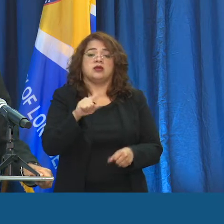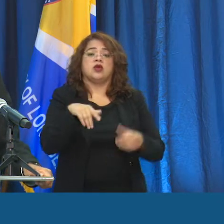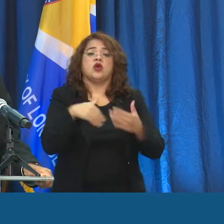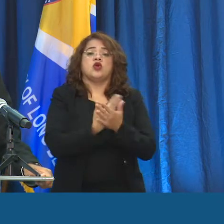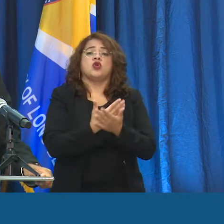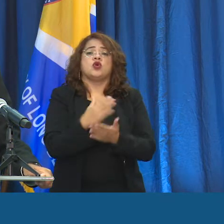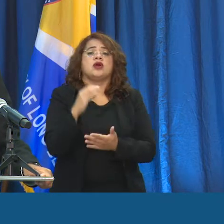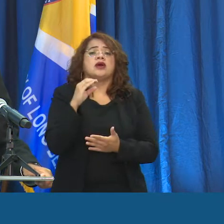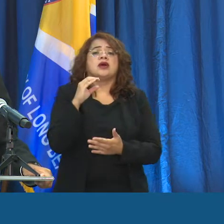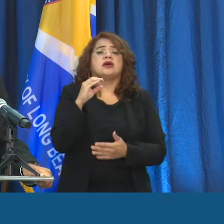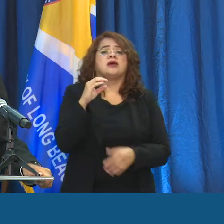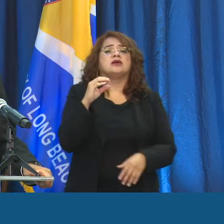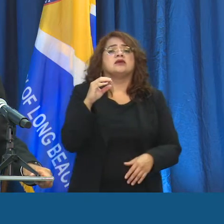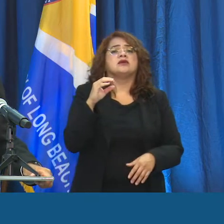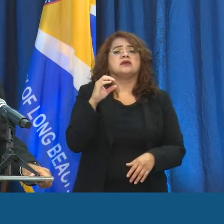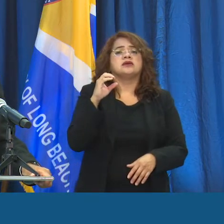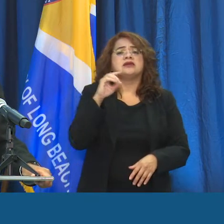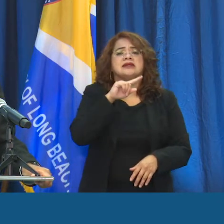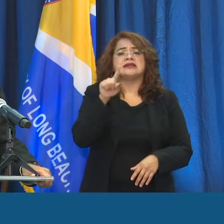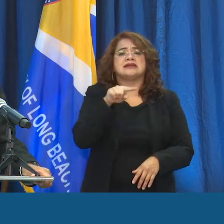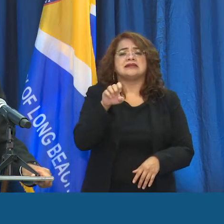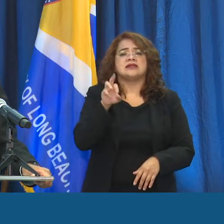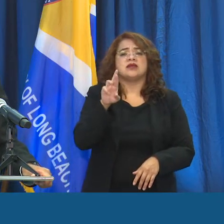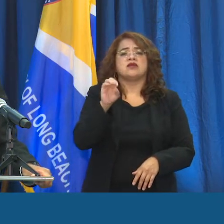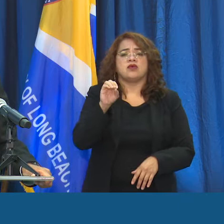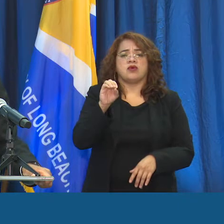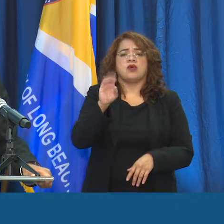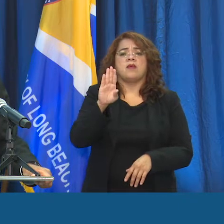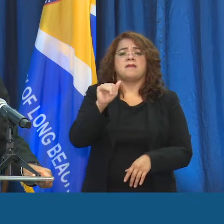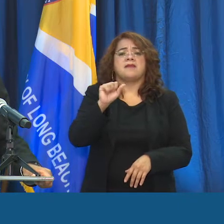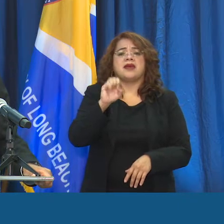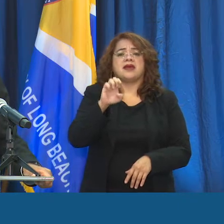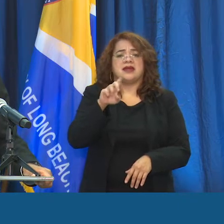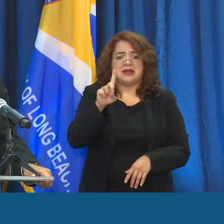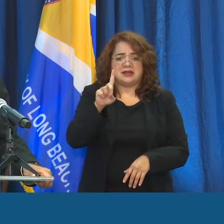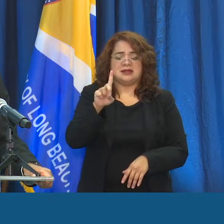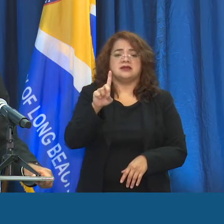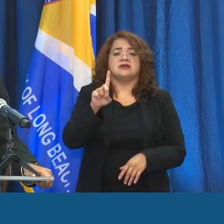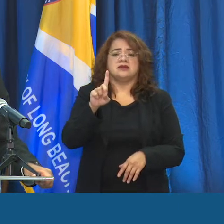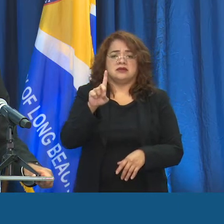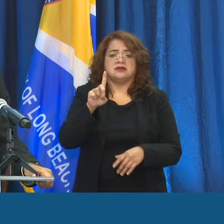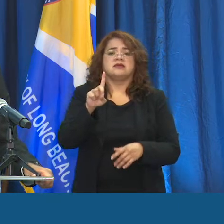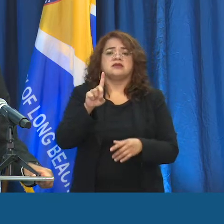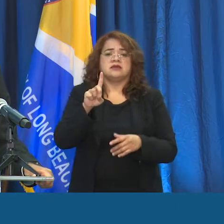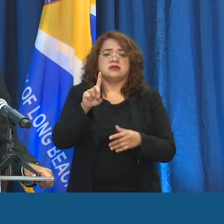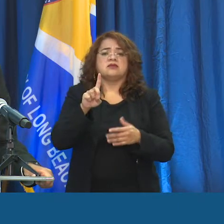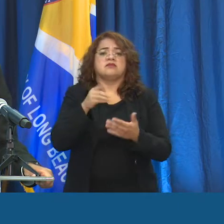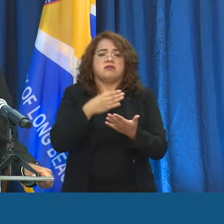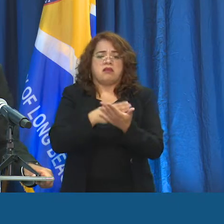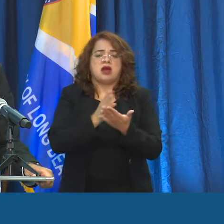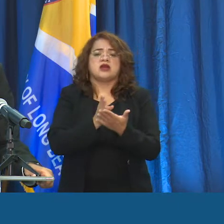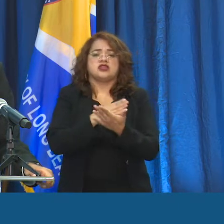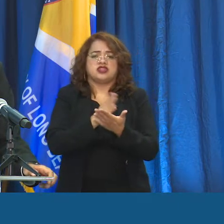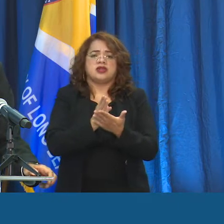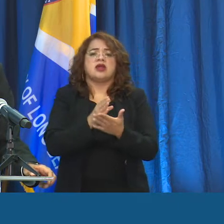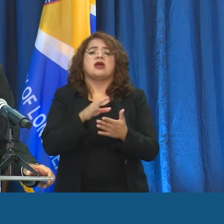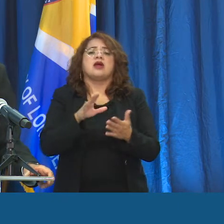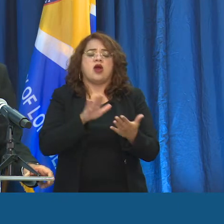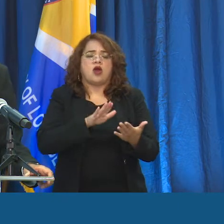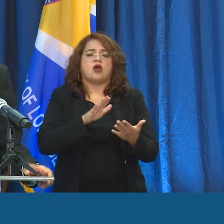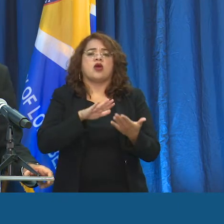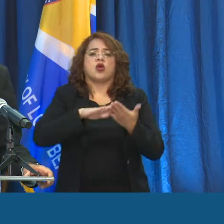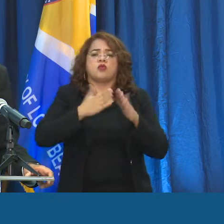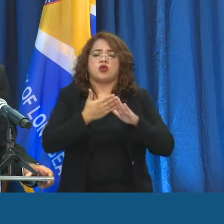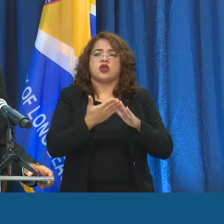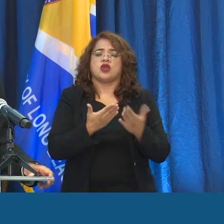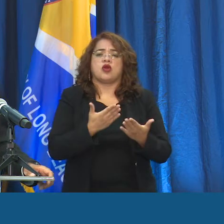budgeting approach to support additional community engagement as we begin the process for FY22. This will allow us